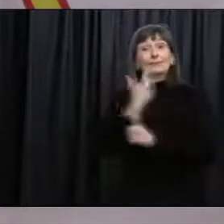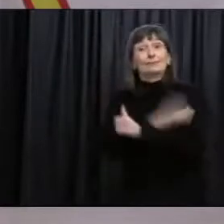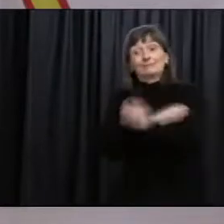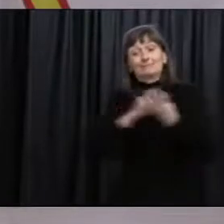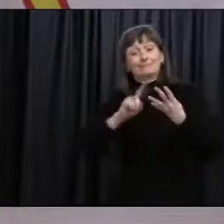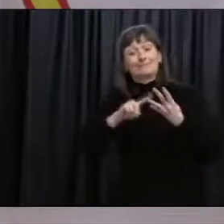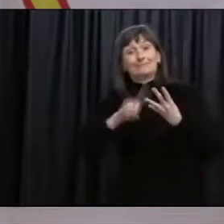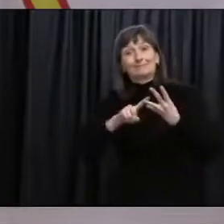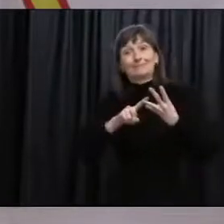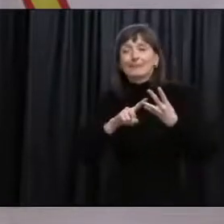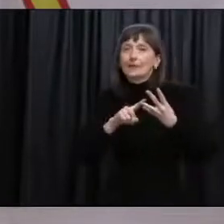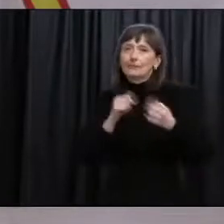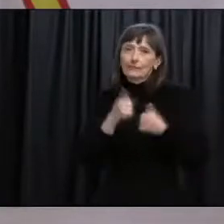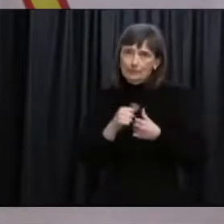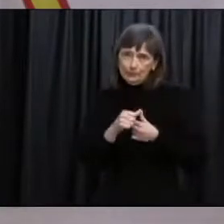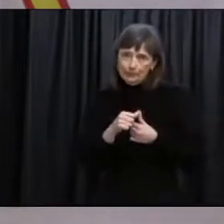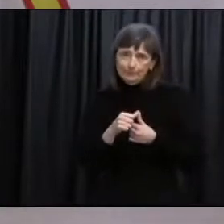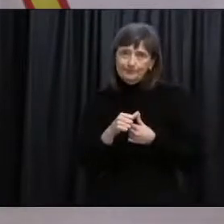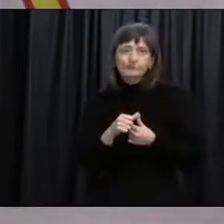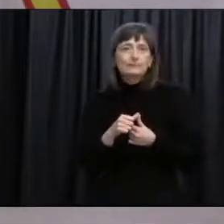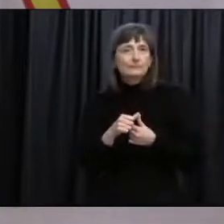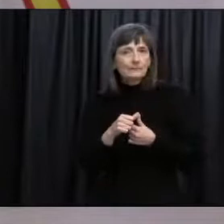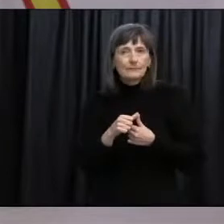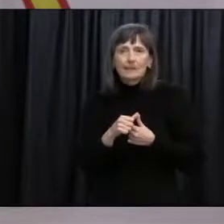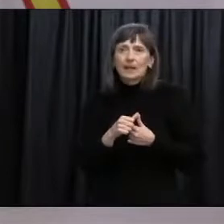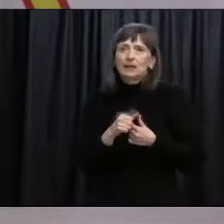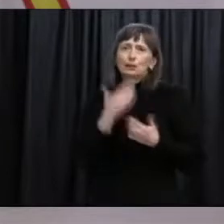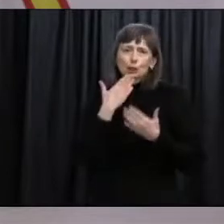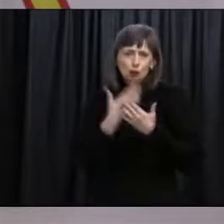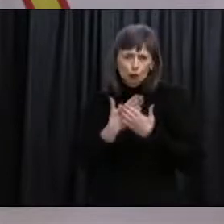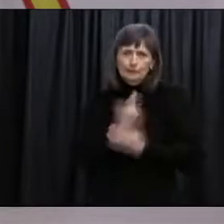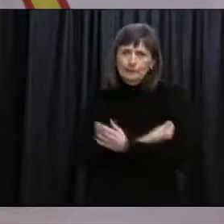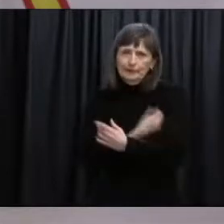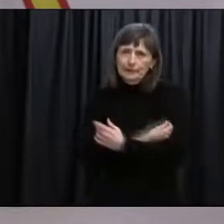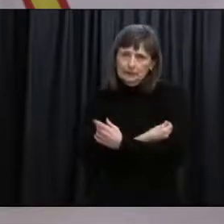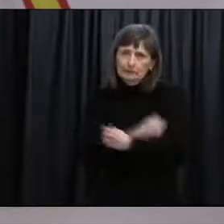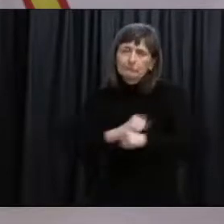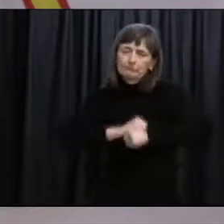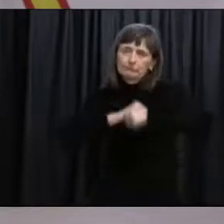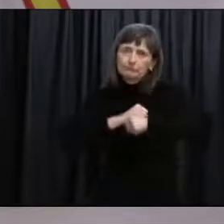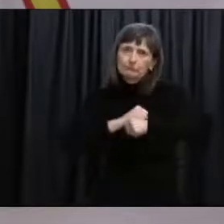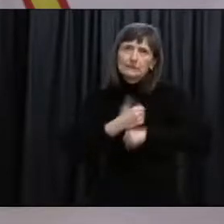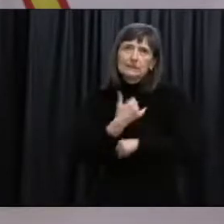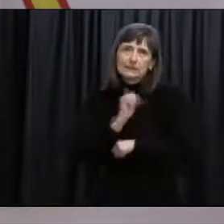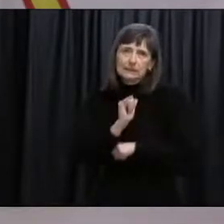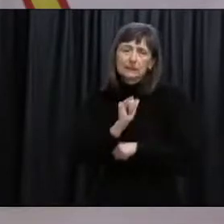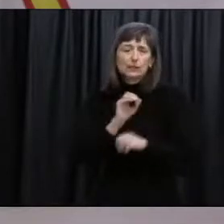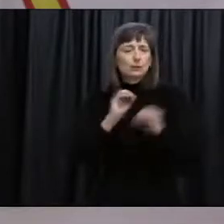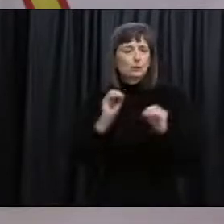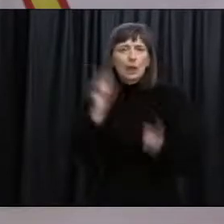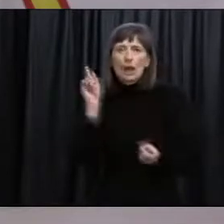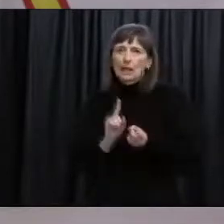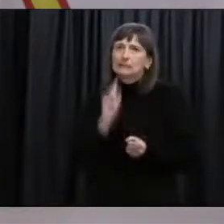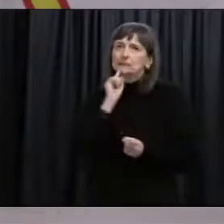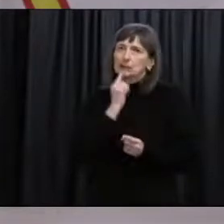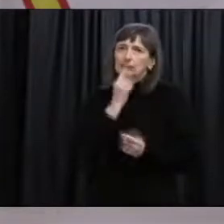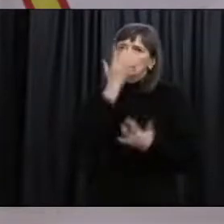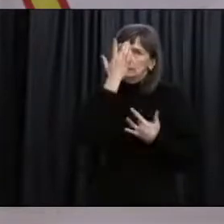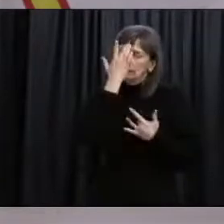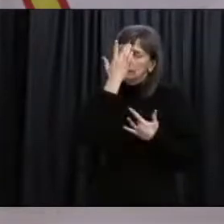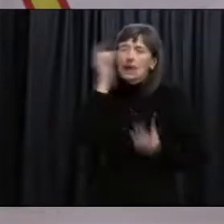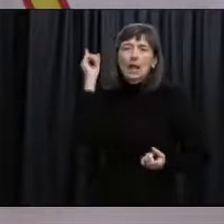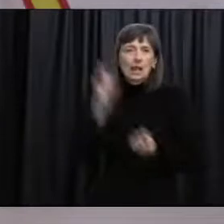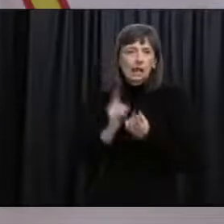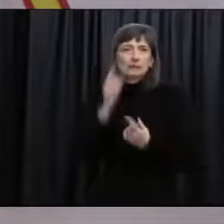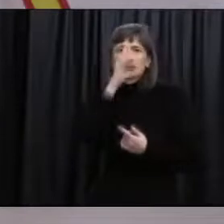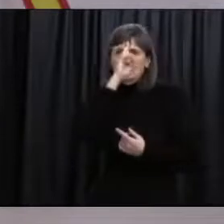dose, please remember that it is still a very effective vaccine that will protect from severe illness and hospitalization